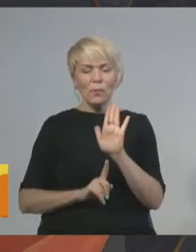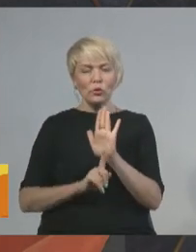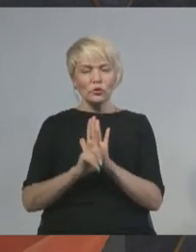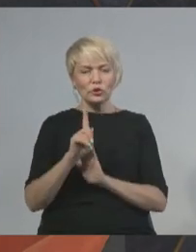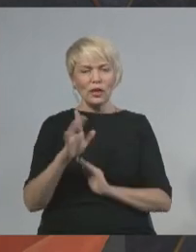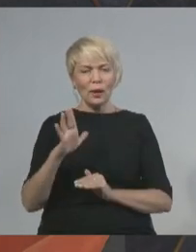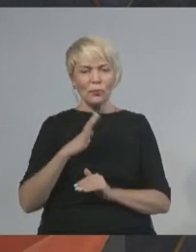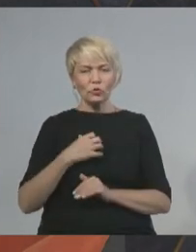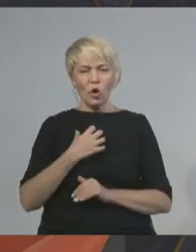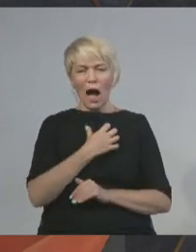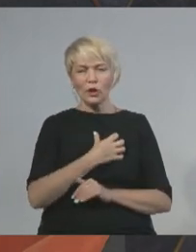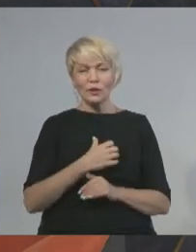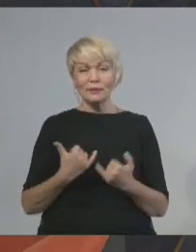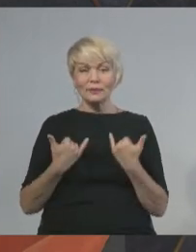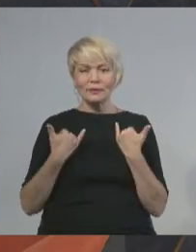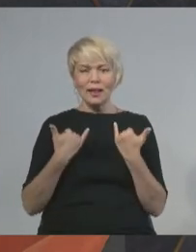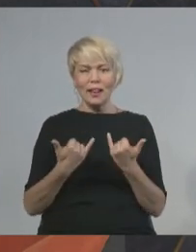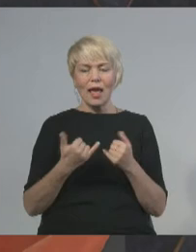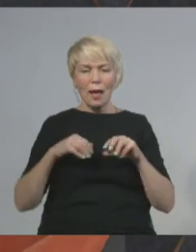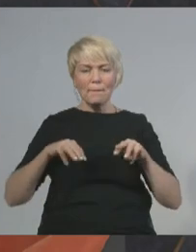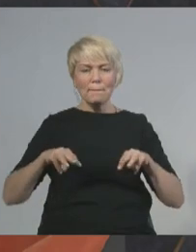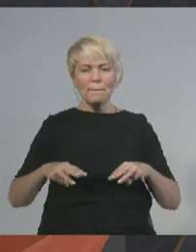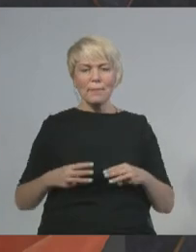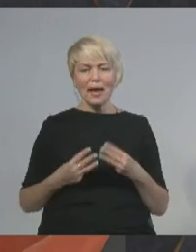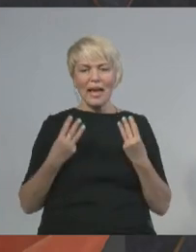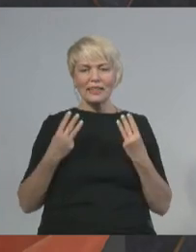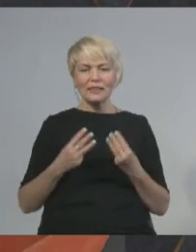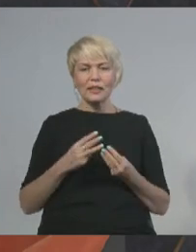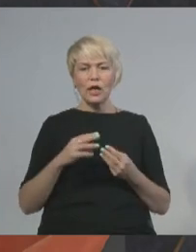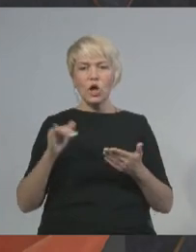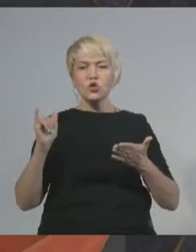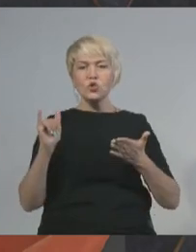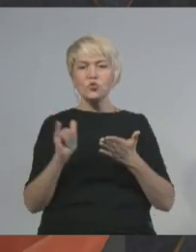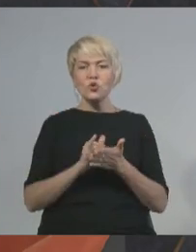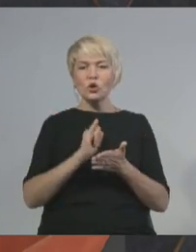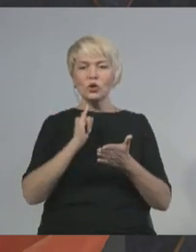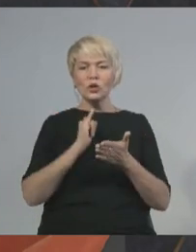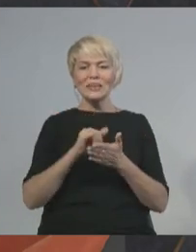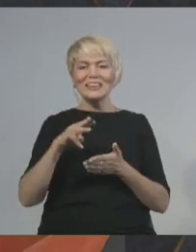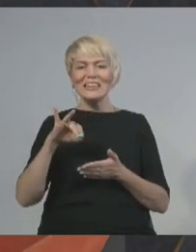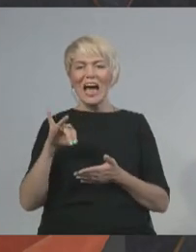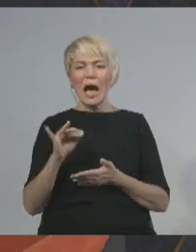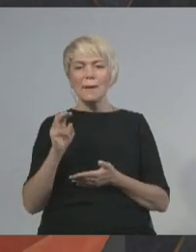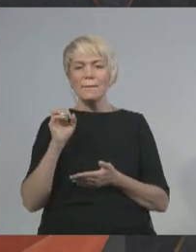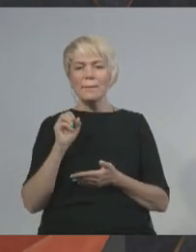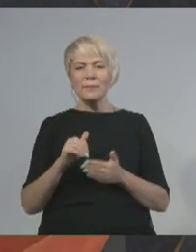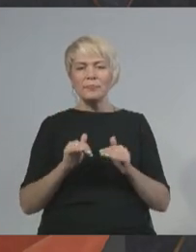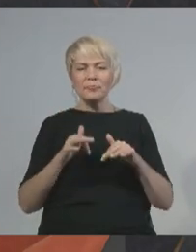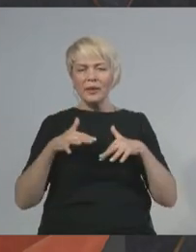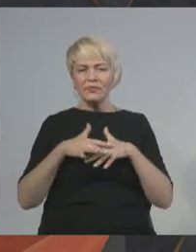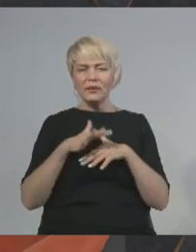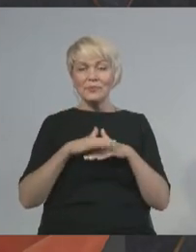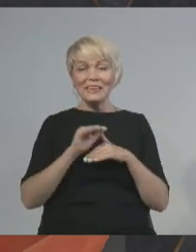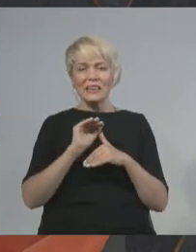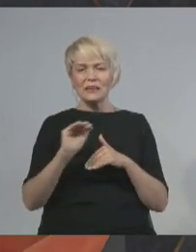using it in ukraine in for the media in ukraine for example new york times